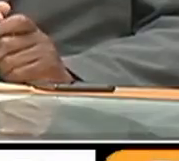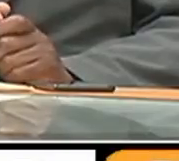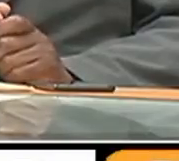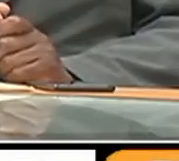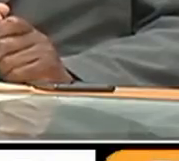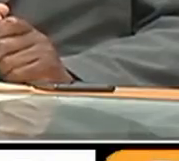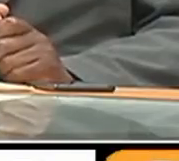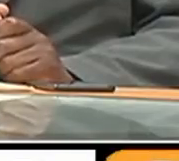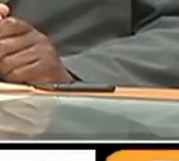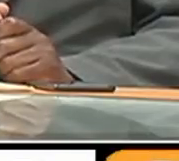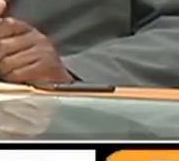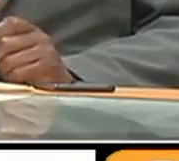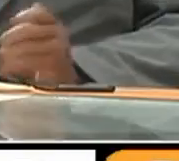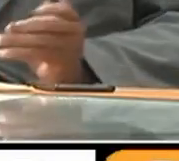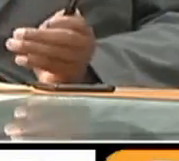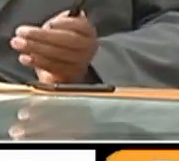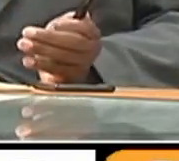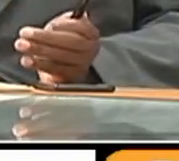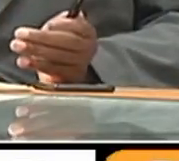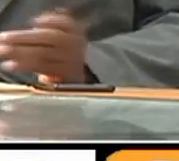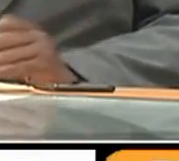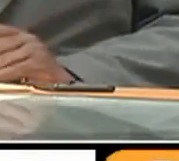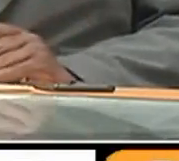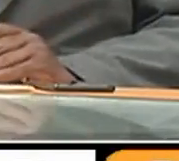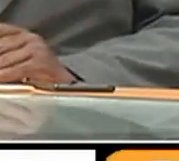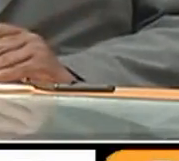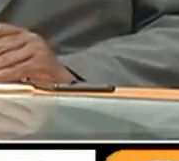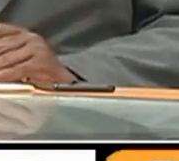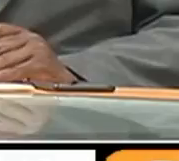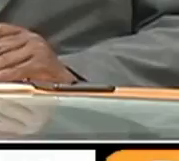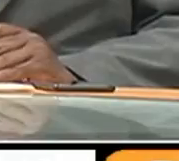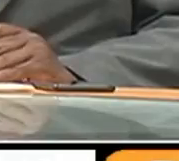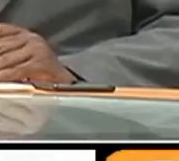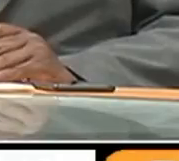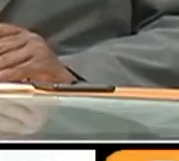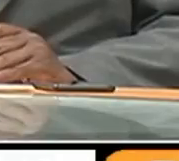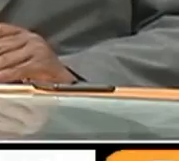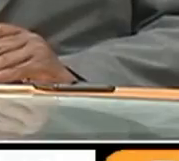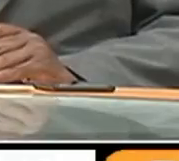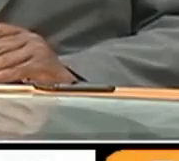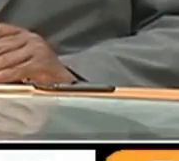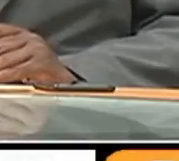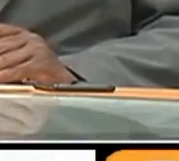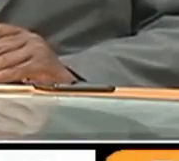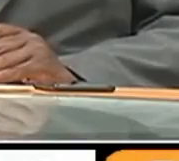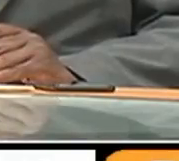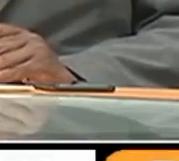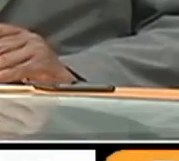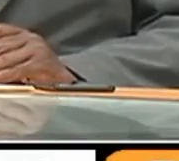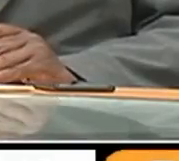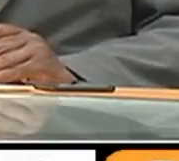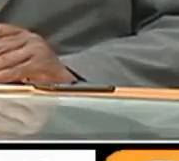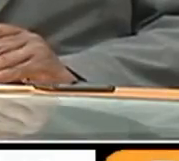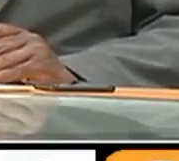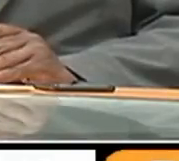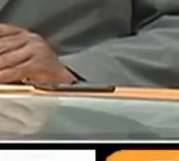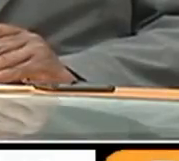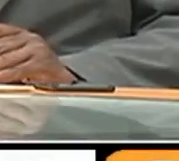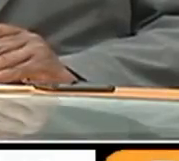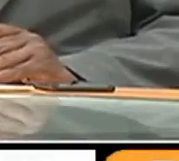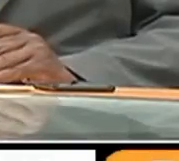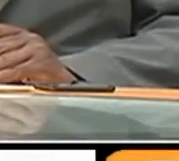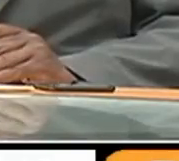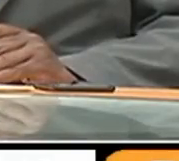Now, I guess maybe the way of talking about that is that people who would get a severe